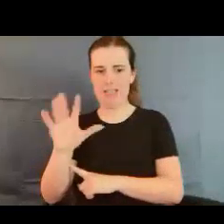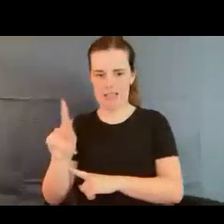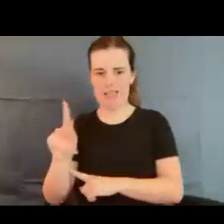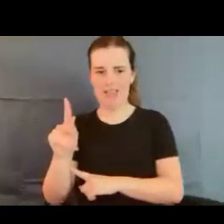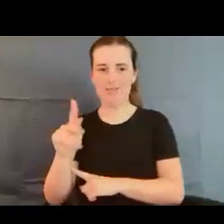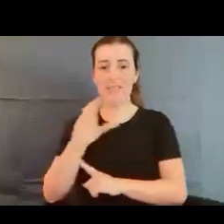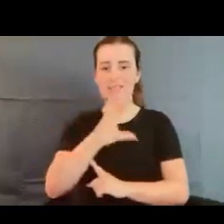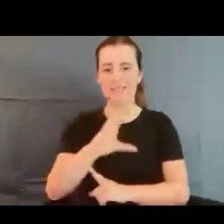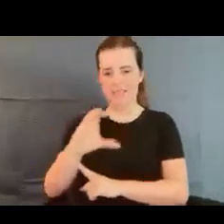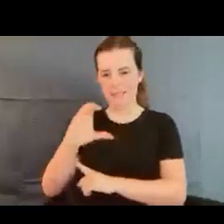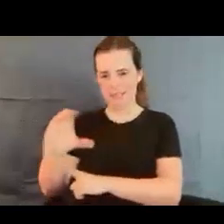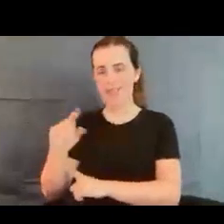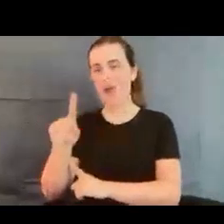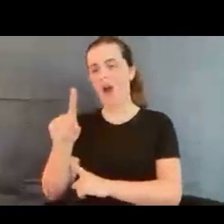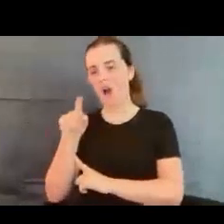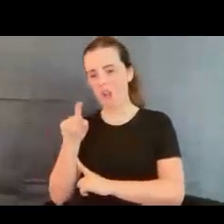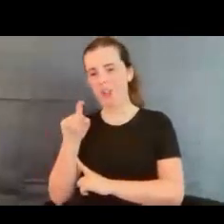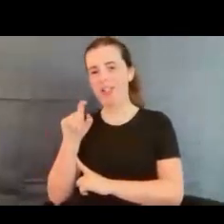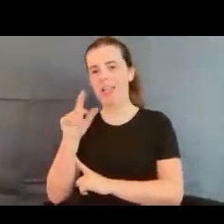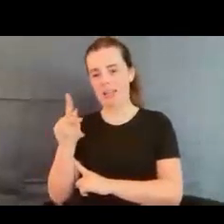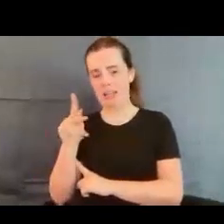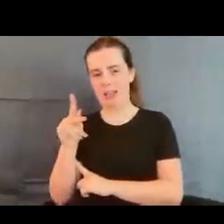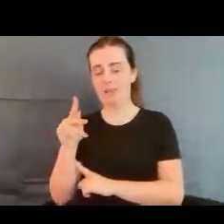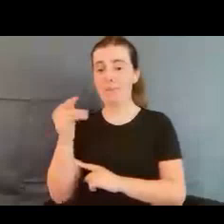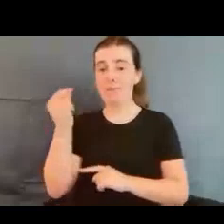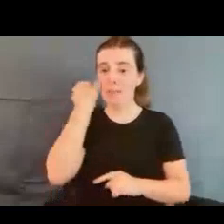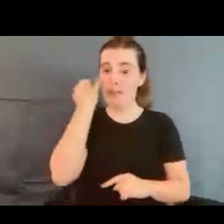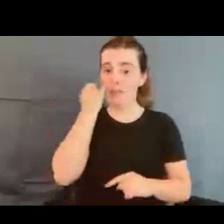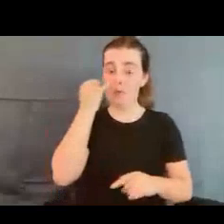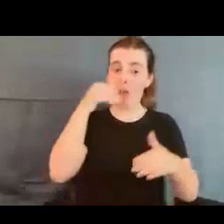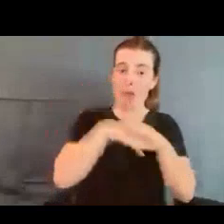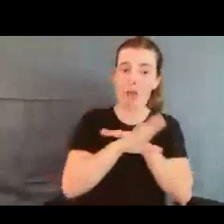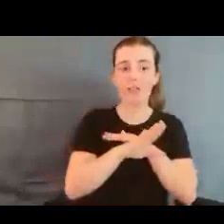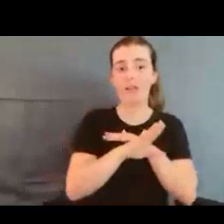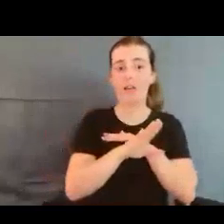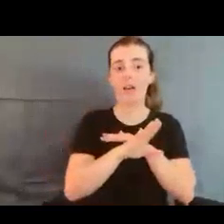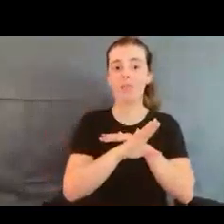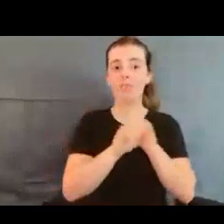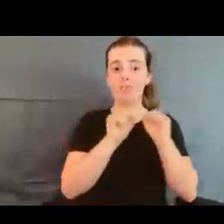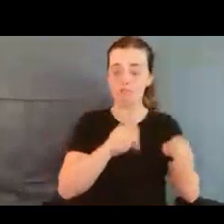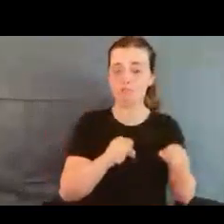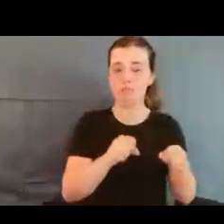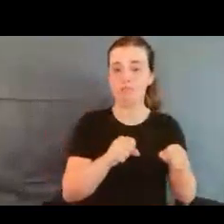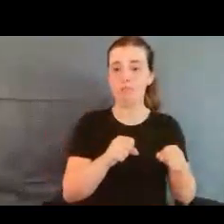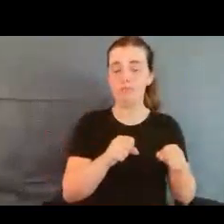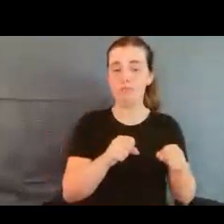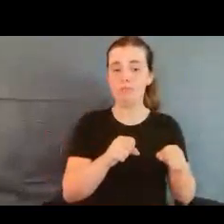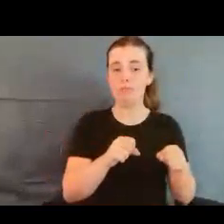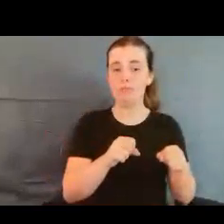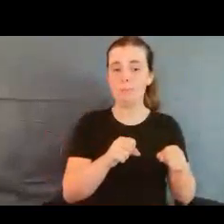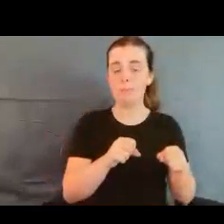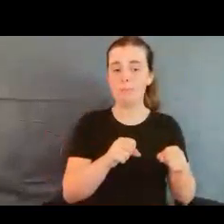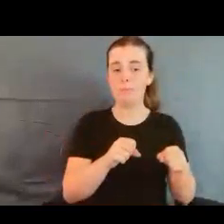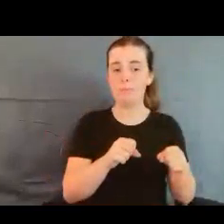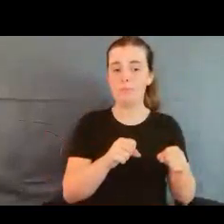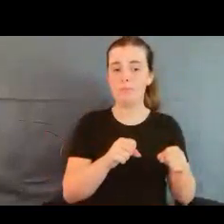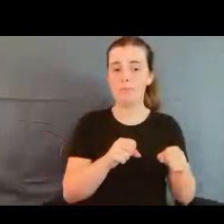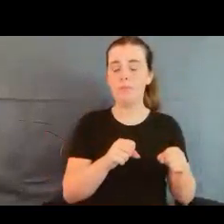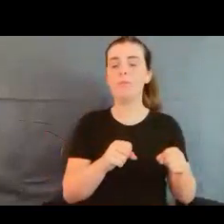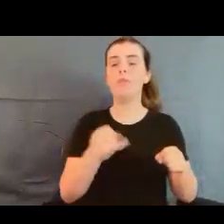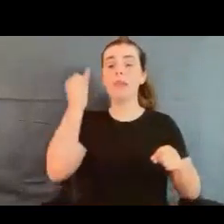OCC race, and if you win the lottery, you are into that race, which is super exciting. You can get direct entry by placing in the top